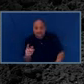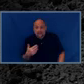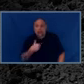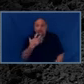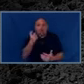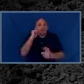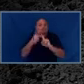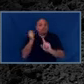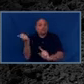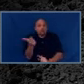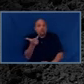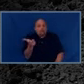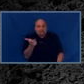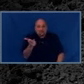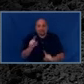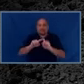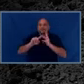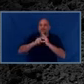with Jason.